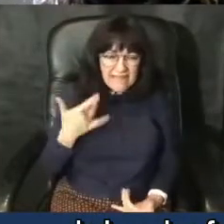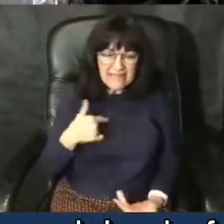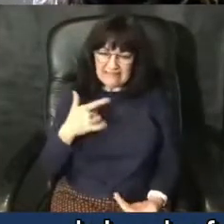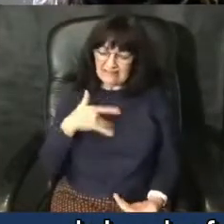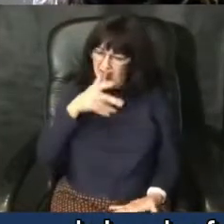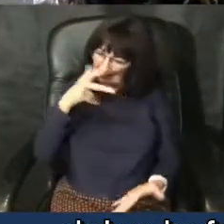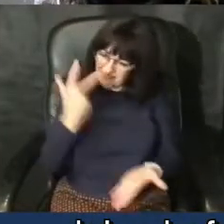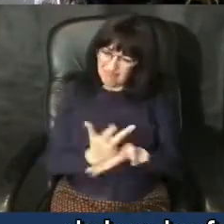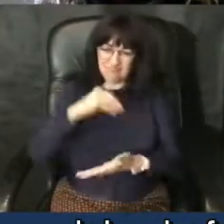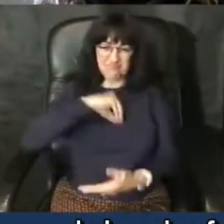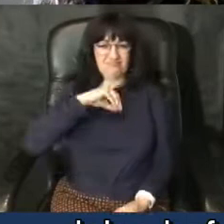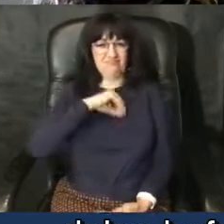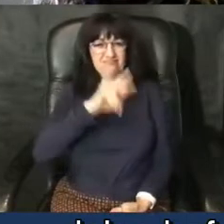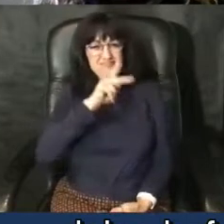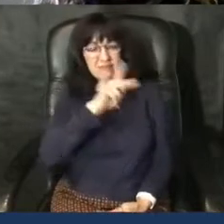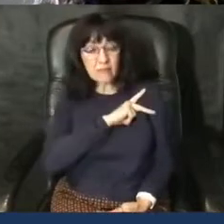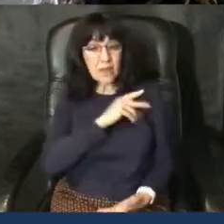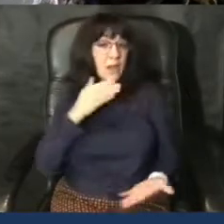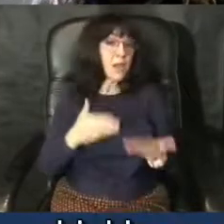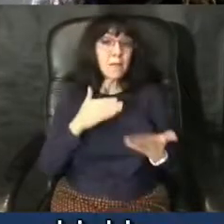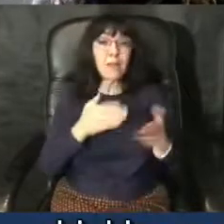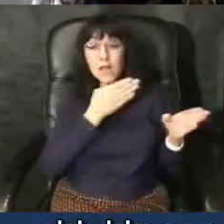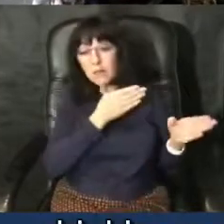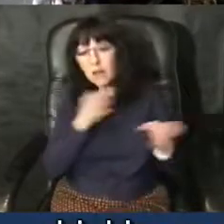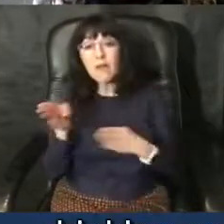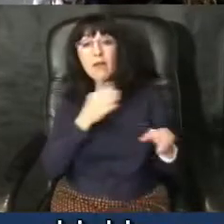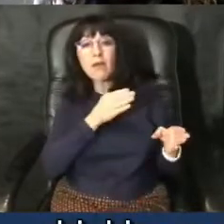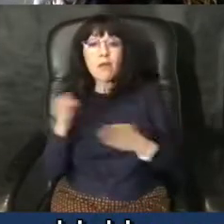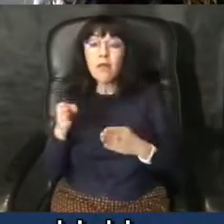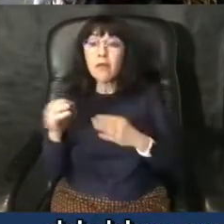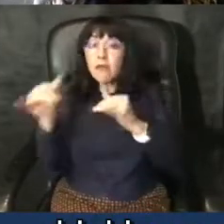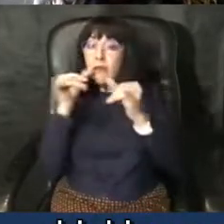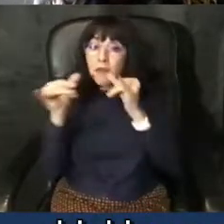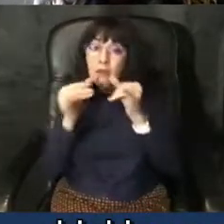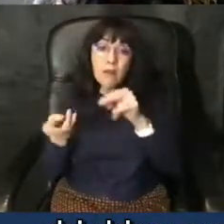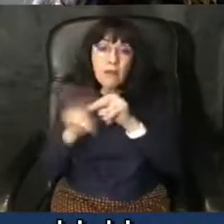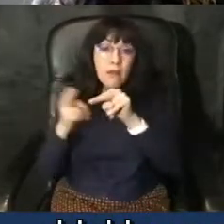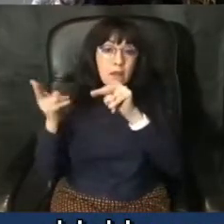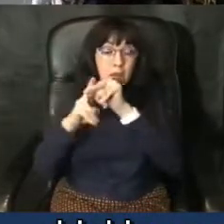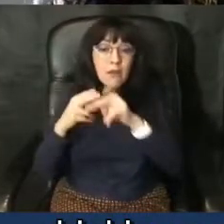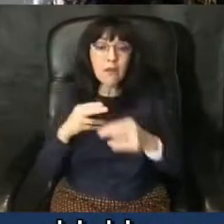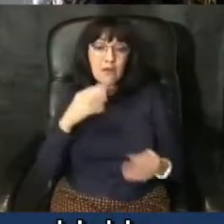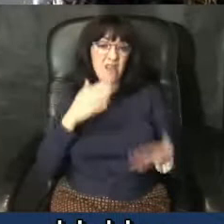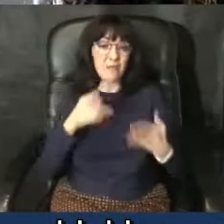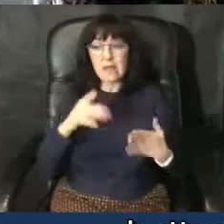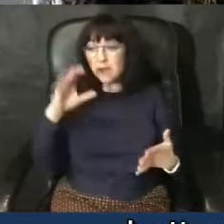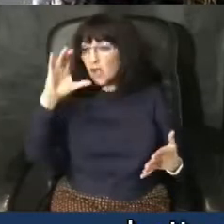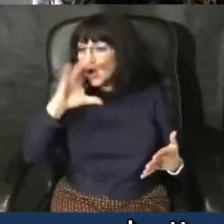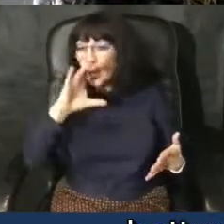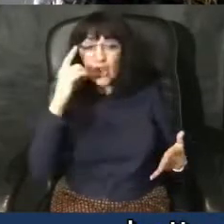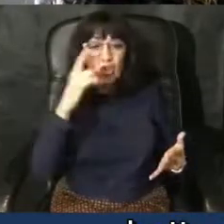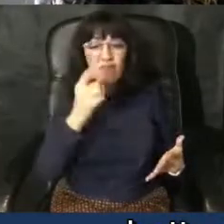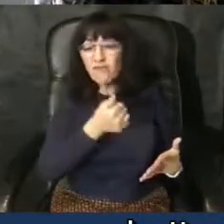be alcohol or drinking, or using some different things that help you feel